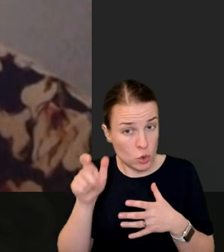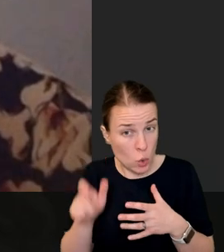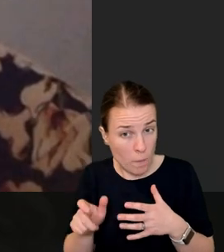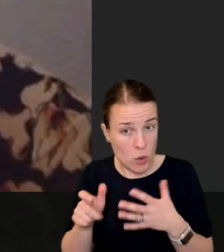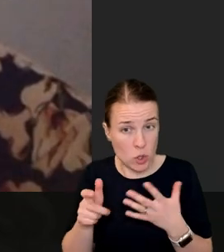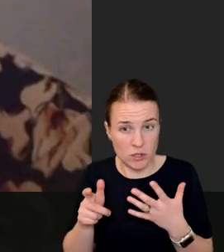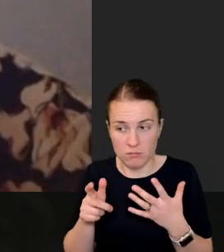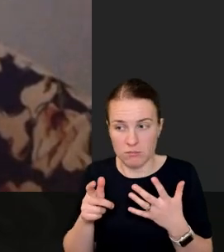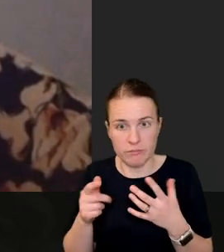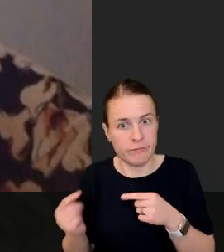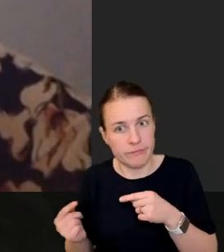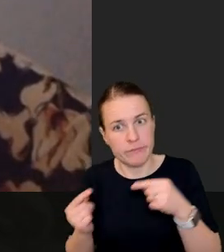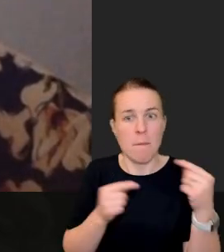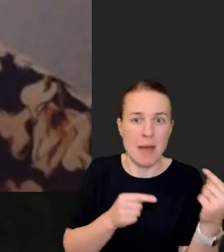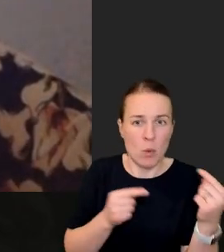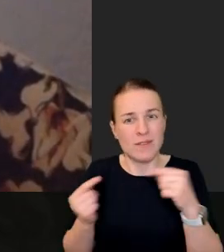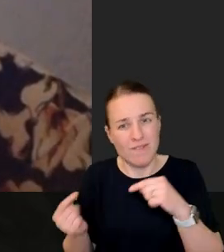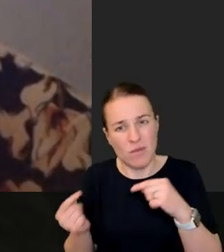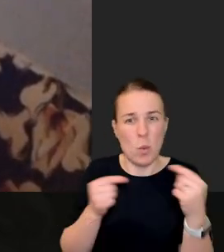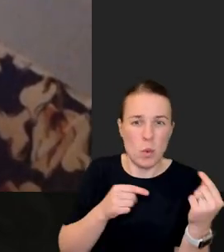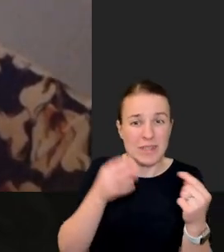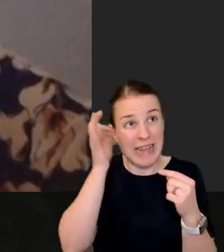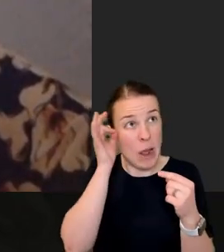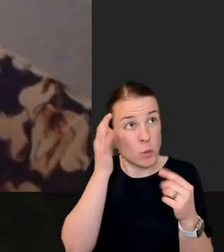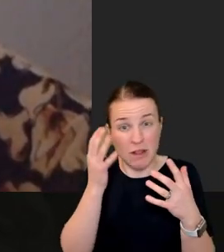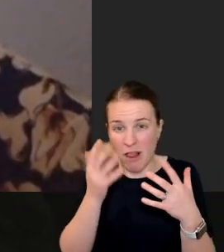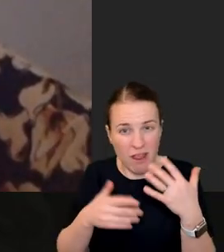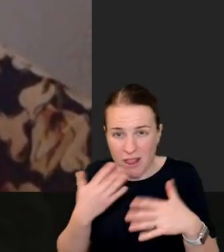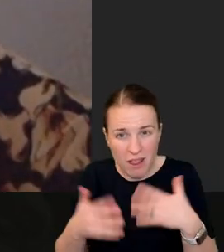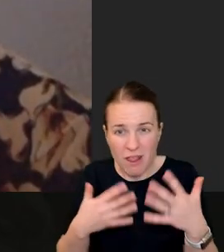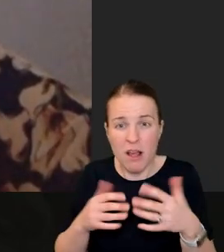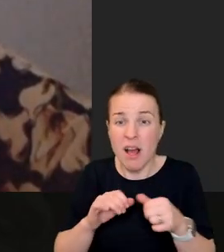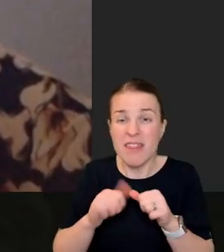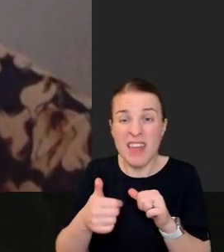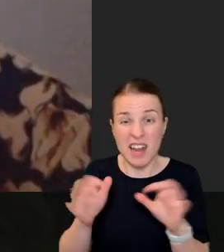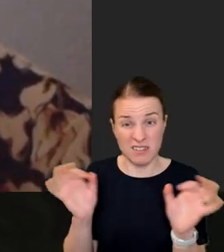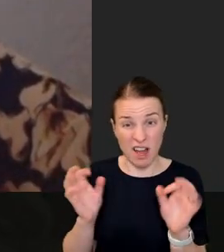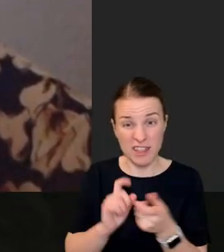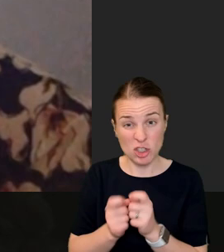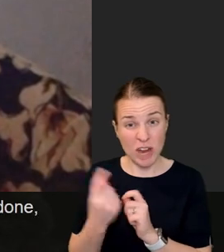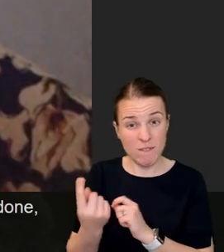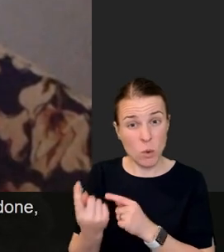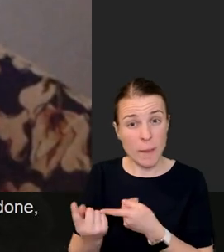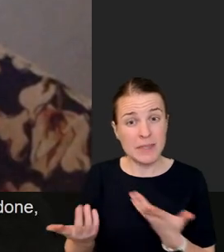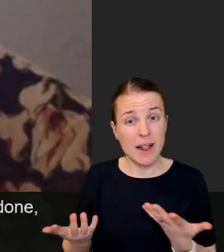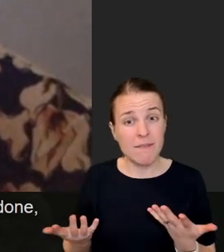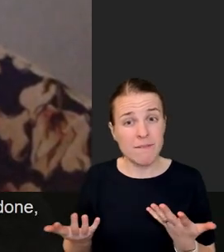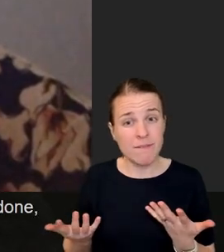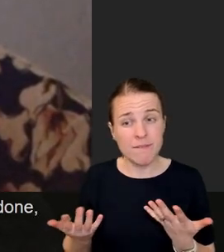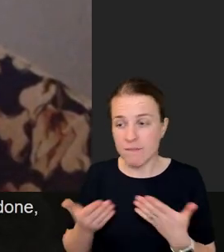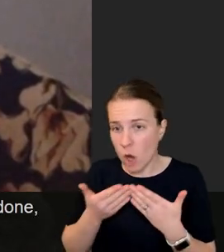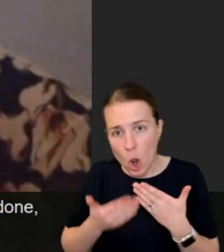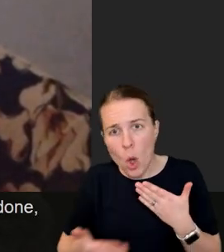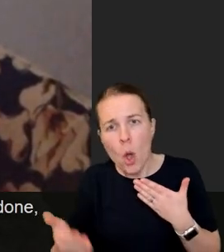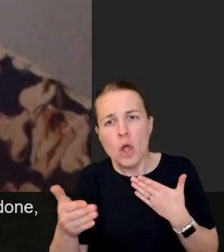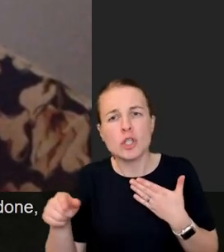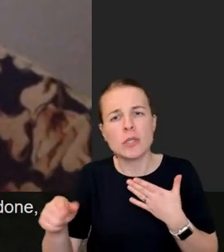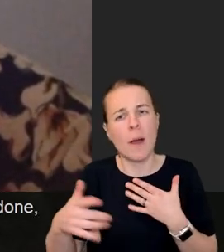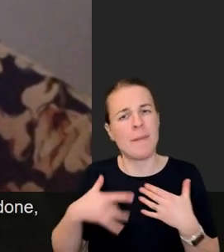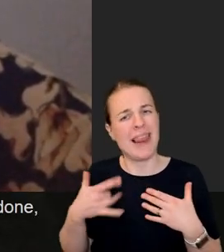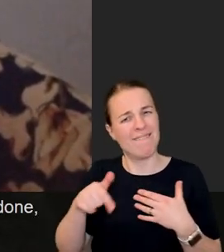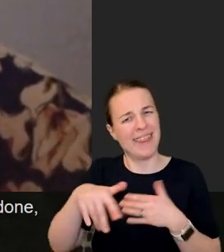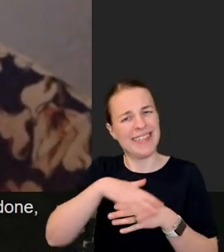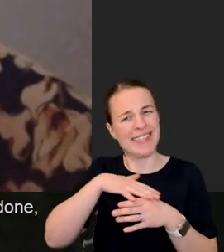the council, leading to not much being done. Living long-term in these conditions also leads to ill health